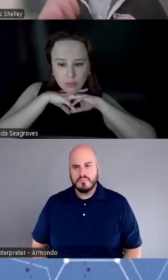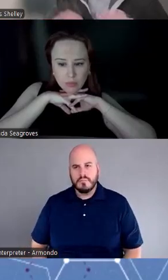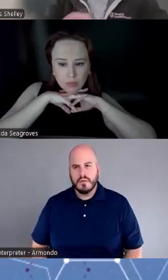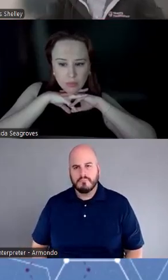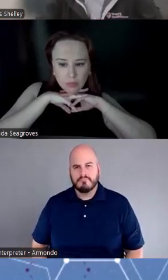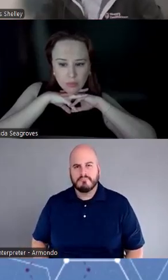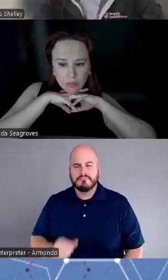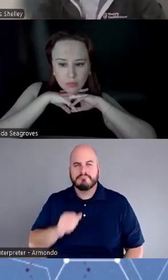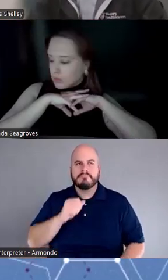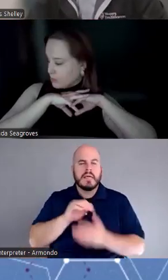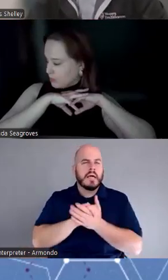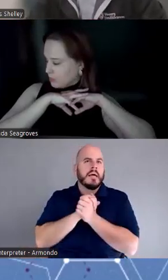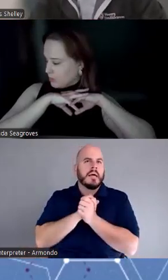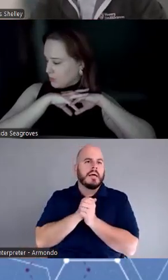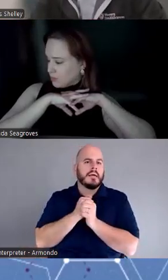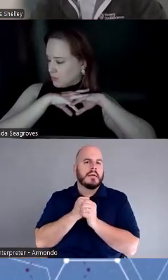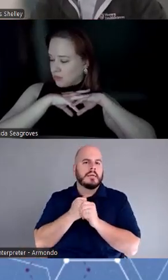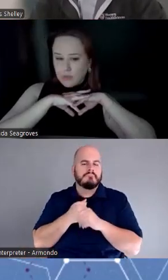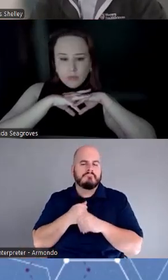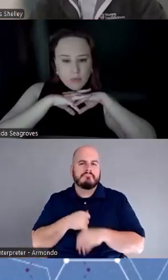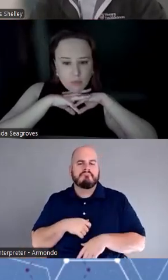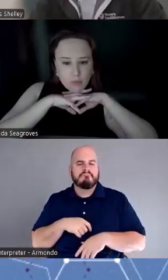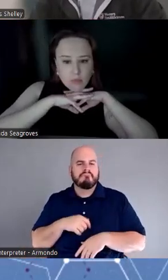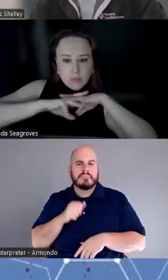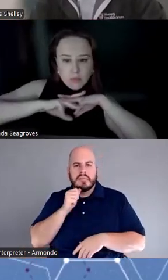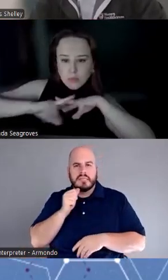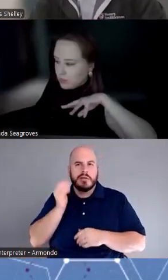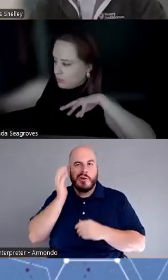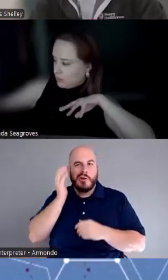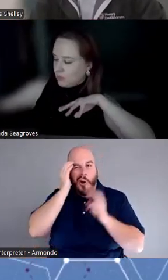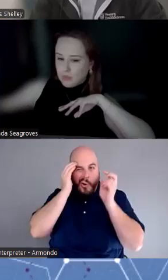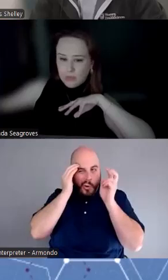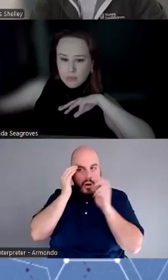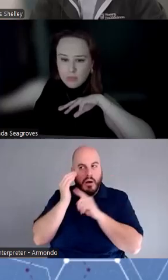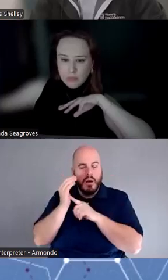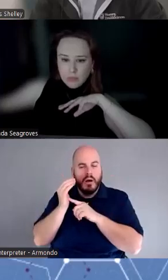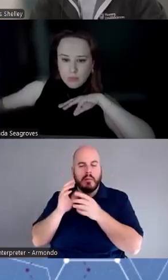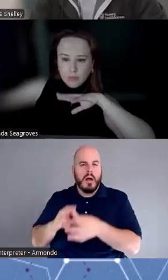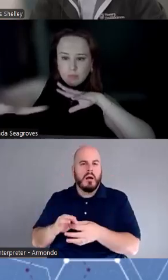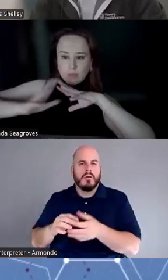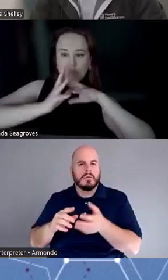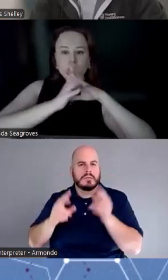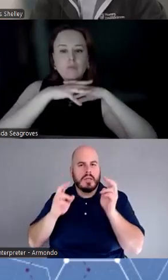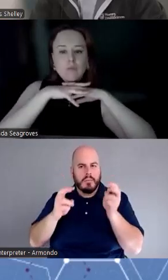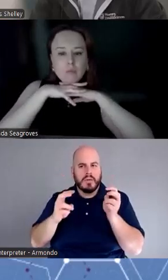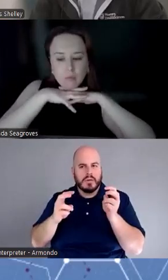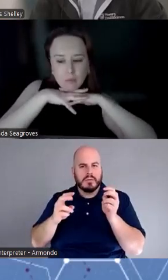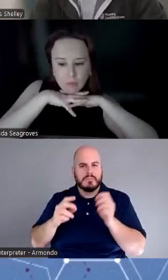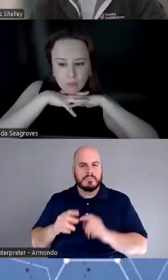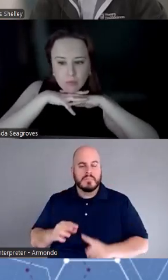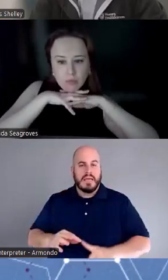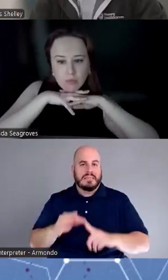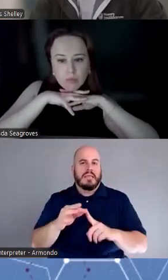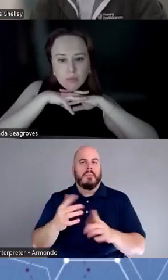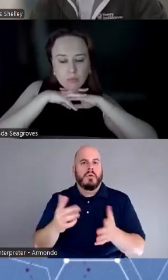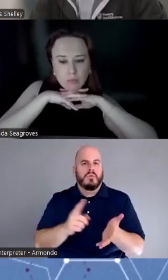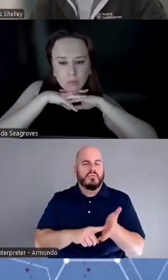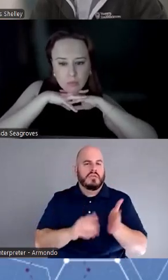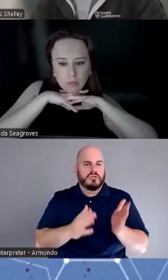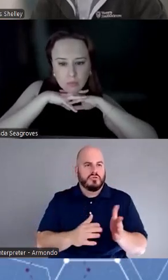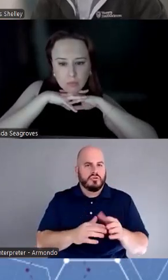know anything about the topic other than what is the research that these researchers